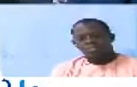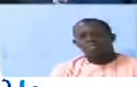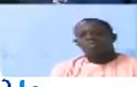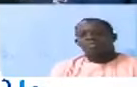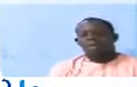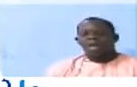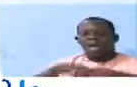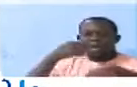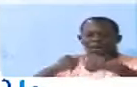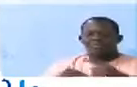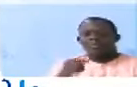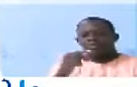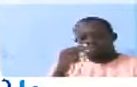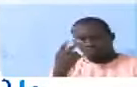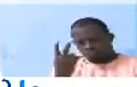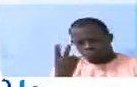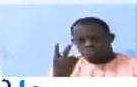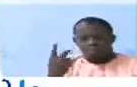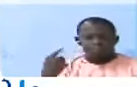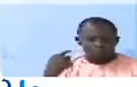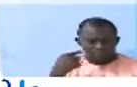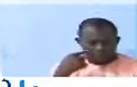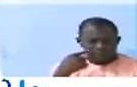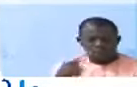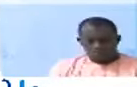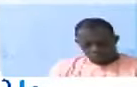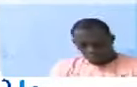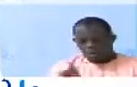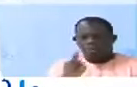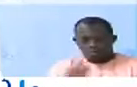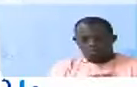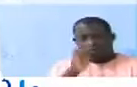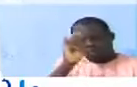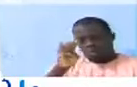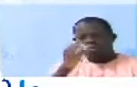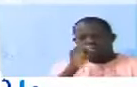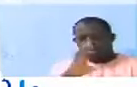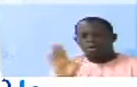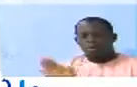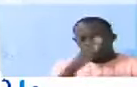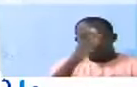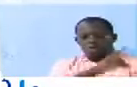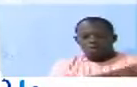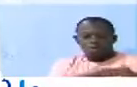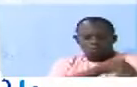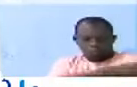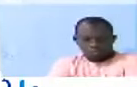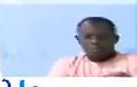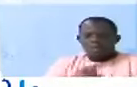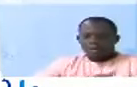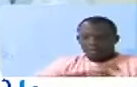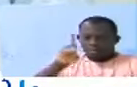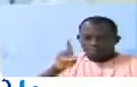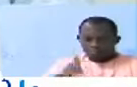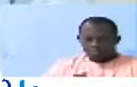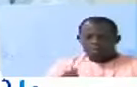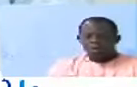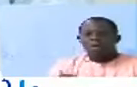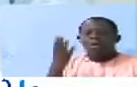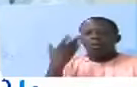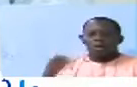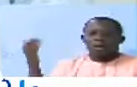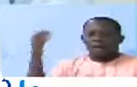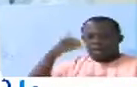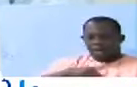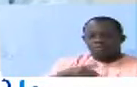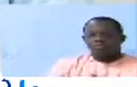after 2 days we were called and said that we should go to their hospital. When we reached there, they